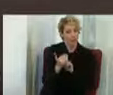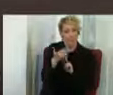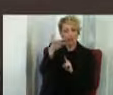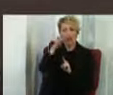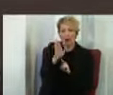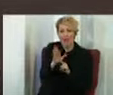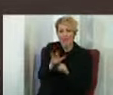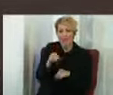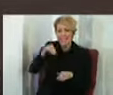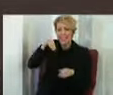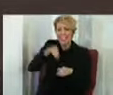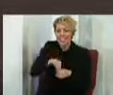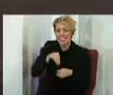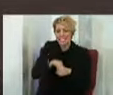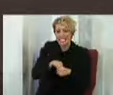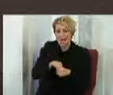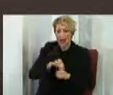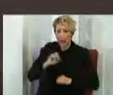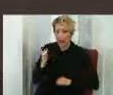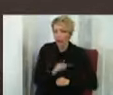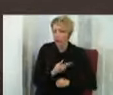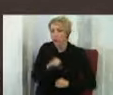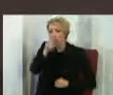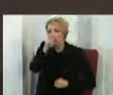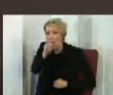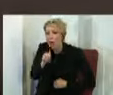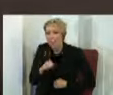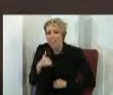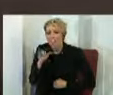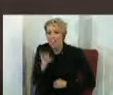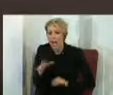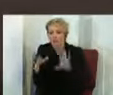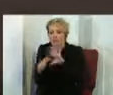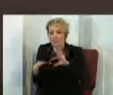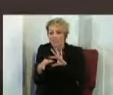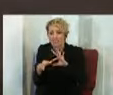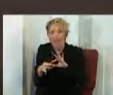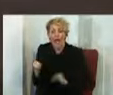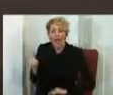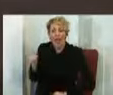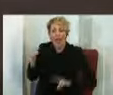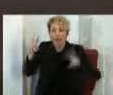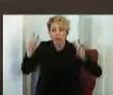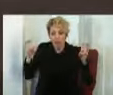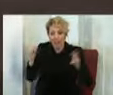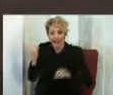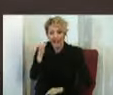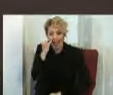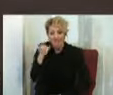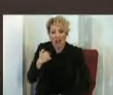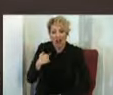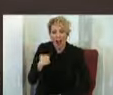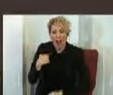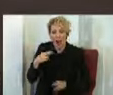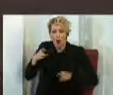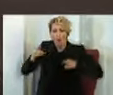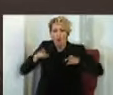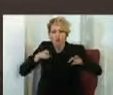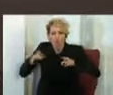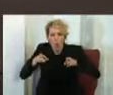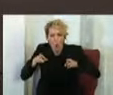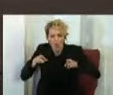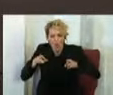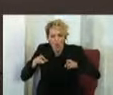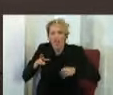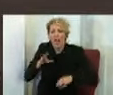in us. I love that phrase that says, if I ruled the world. How many of you have heard that? You've probably heard the song,